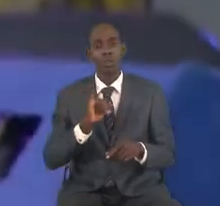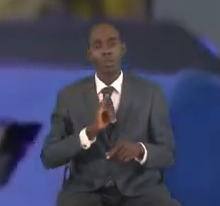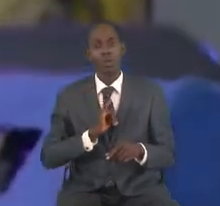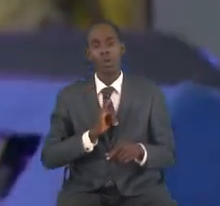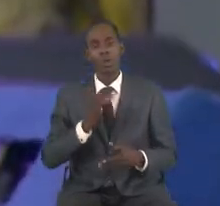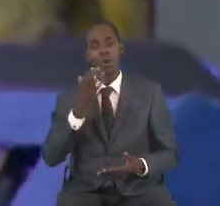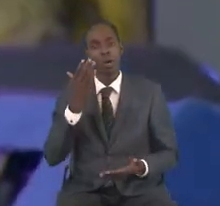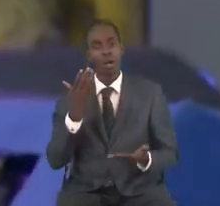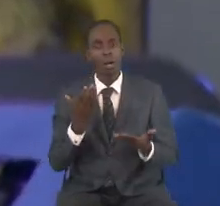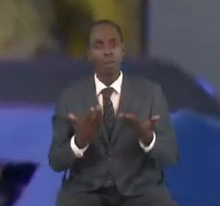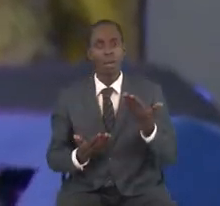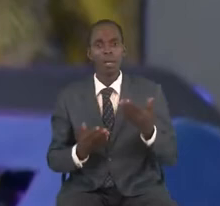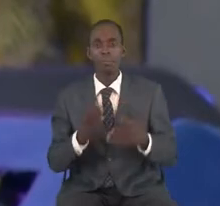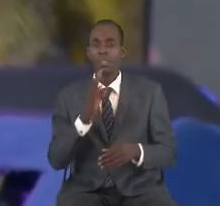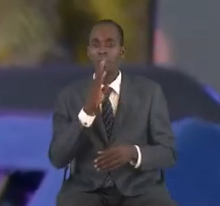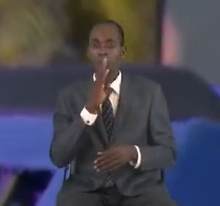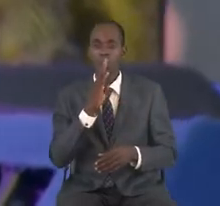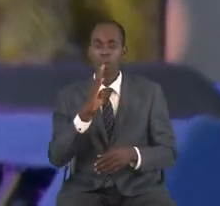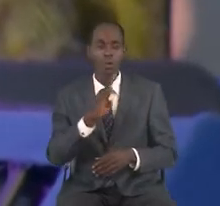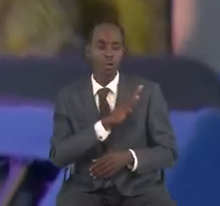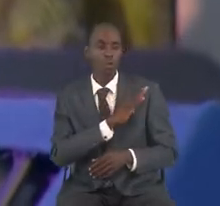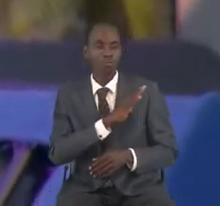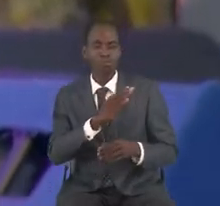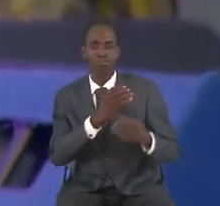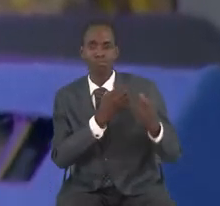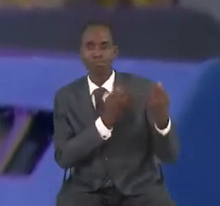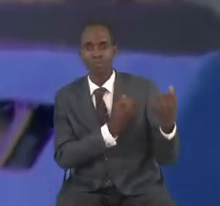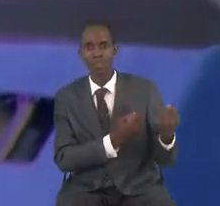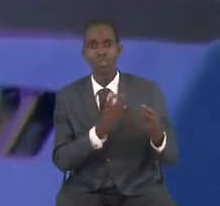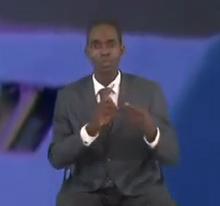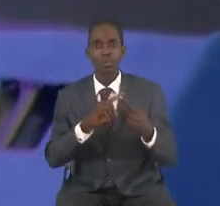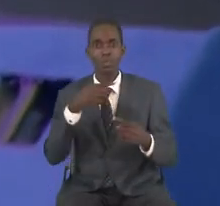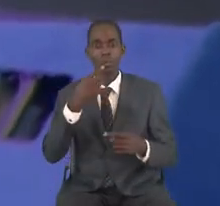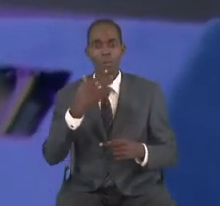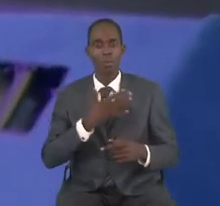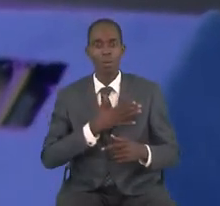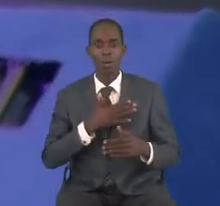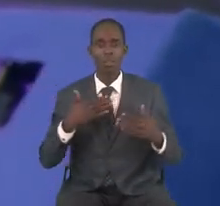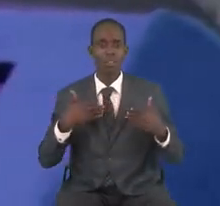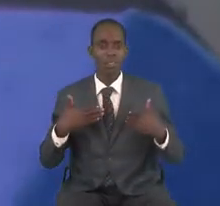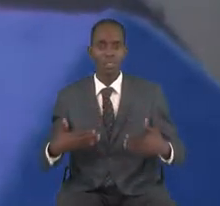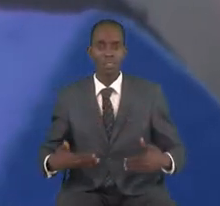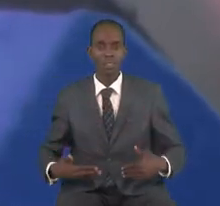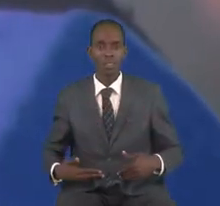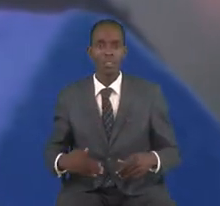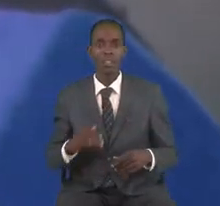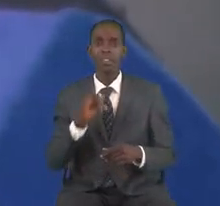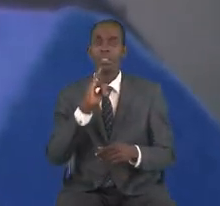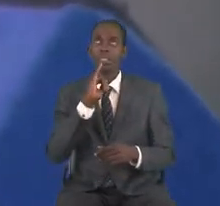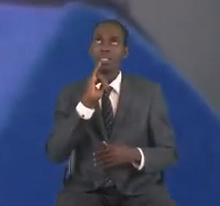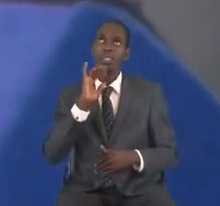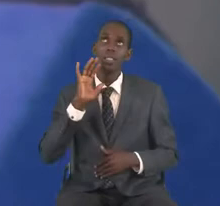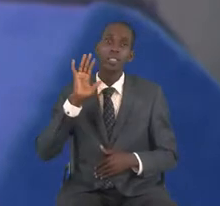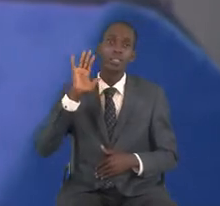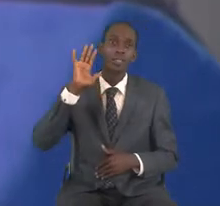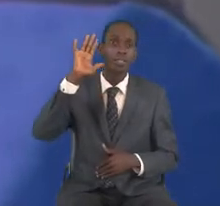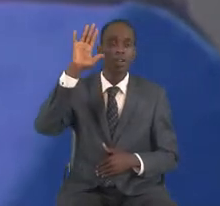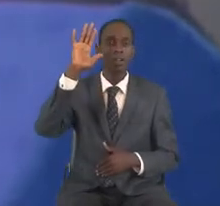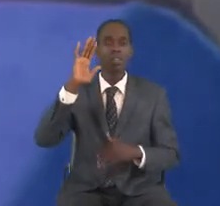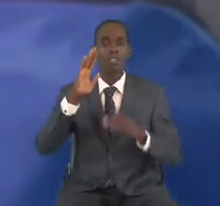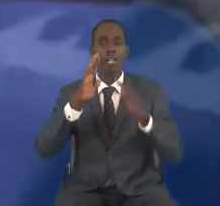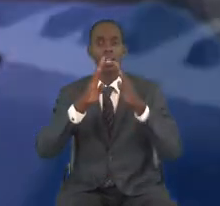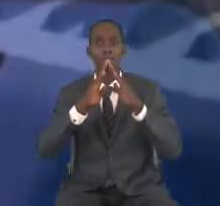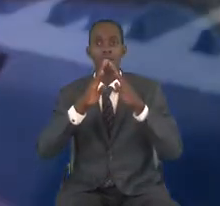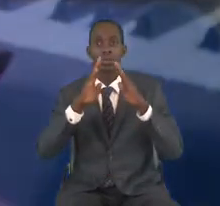so that i might be bold to save my body is your